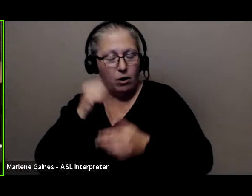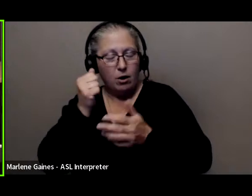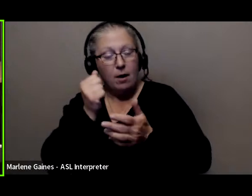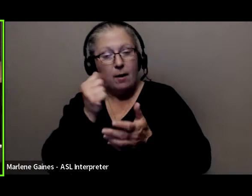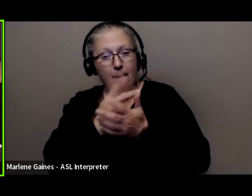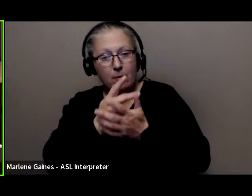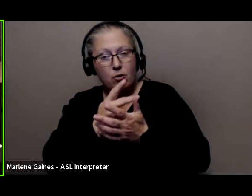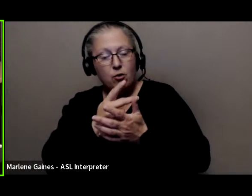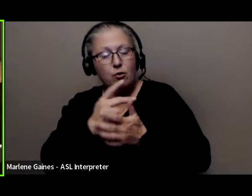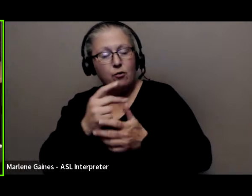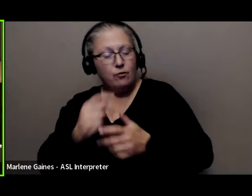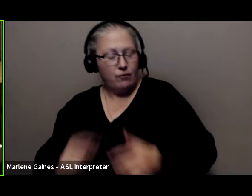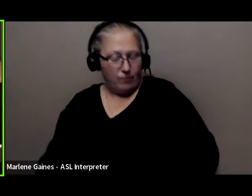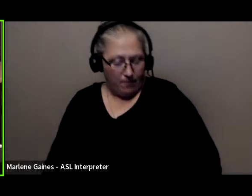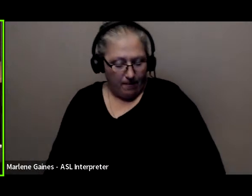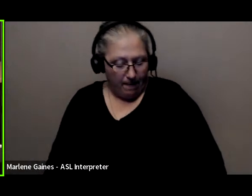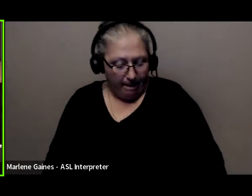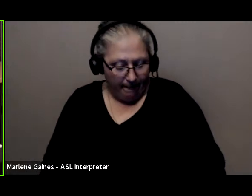approved through